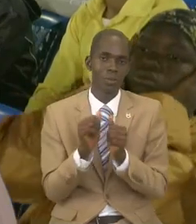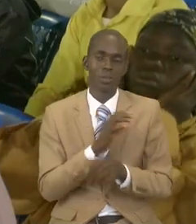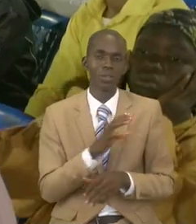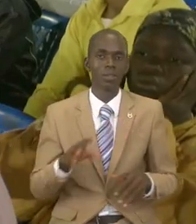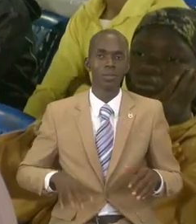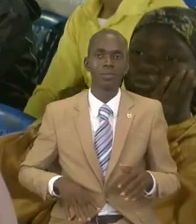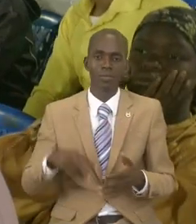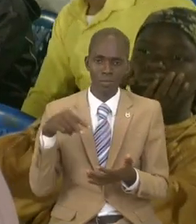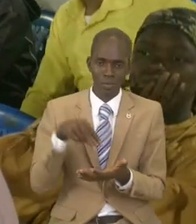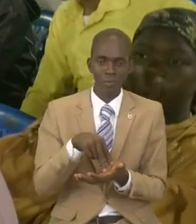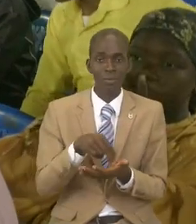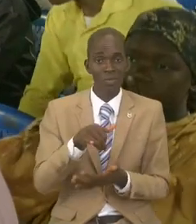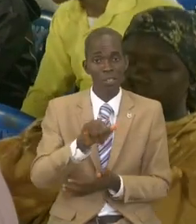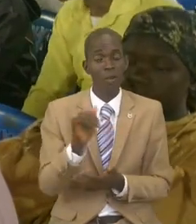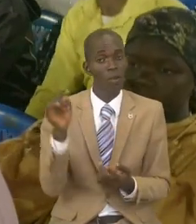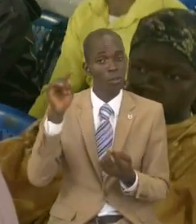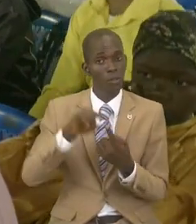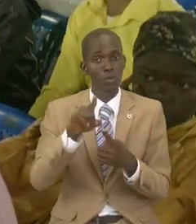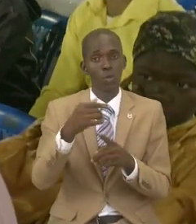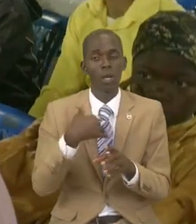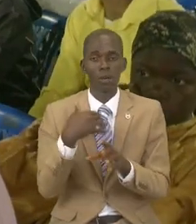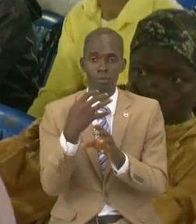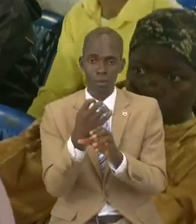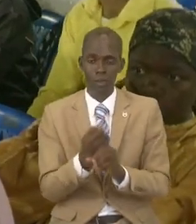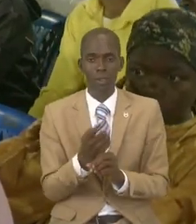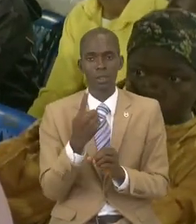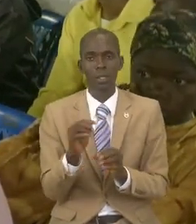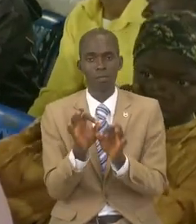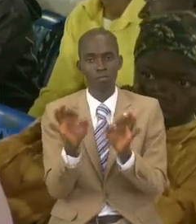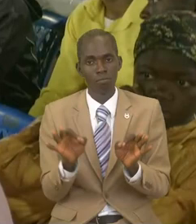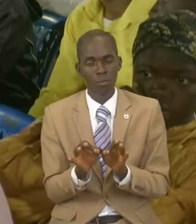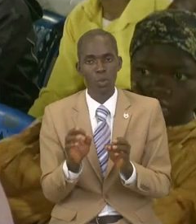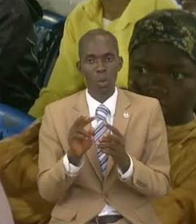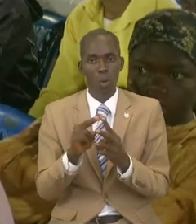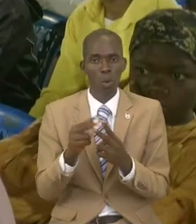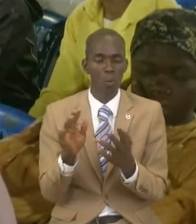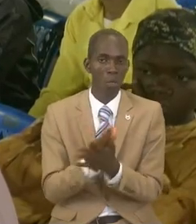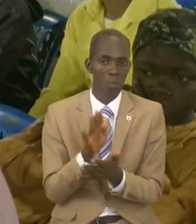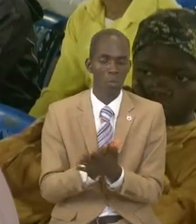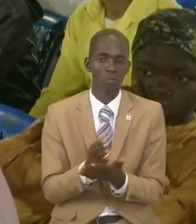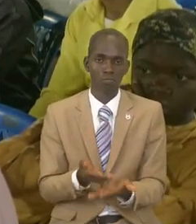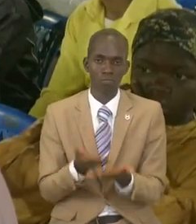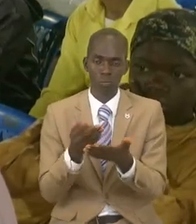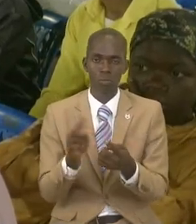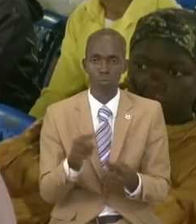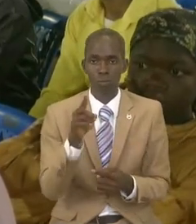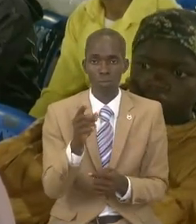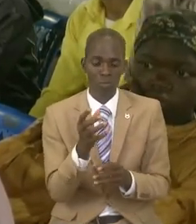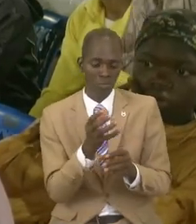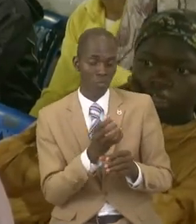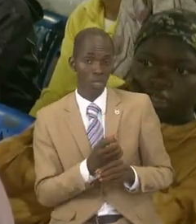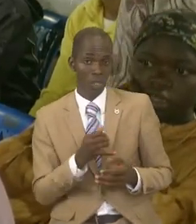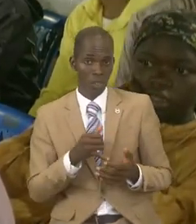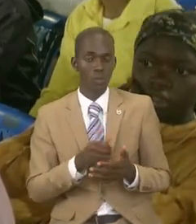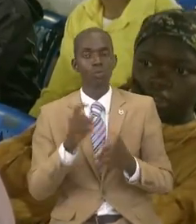A day that you are born again. A day that you become a child of God.